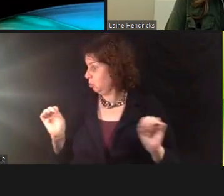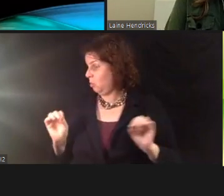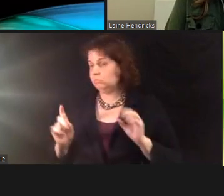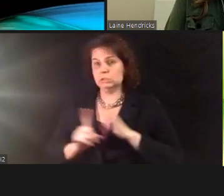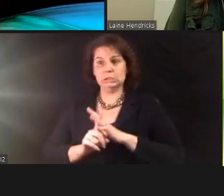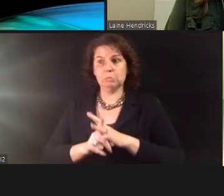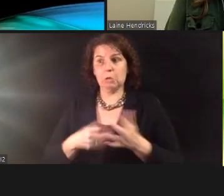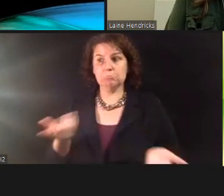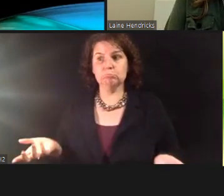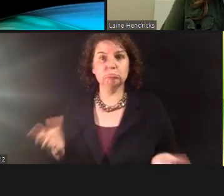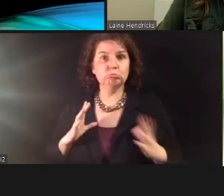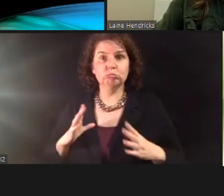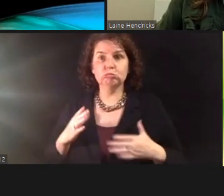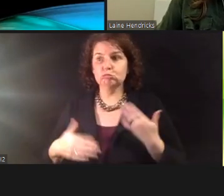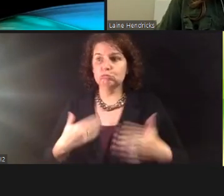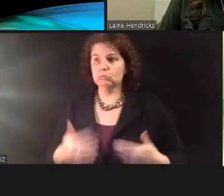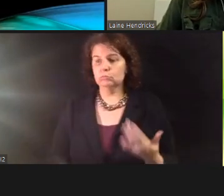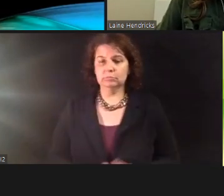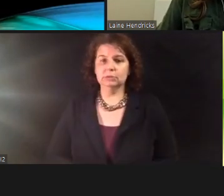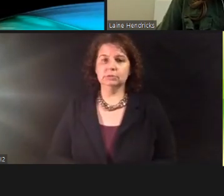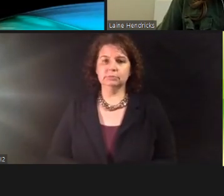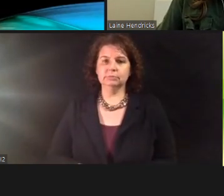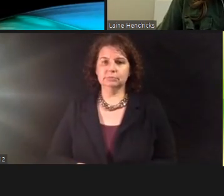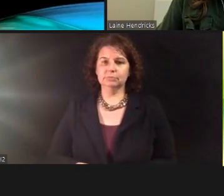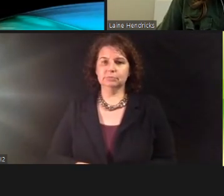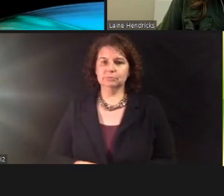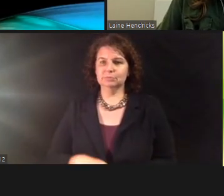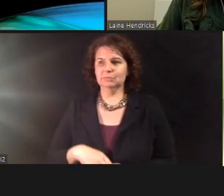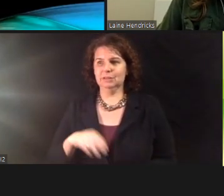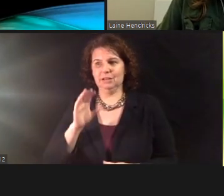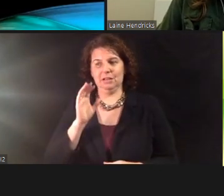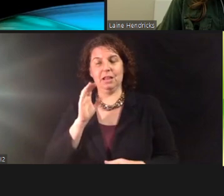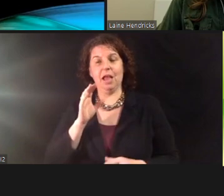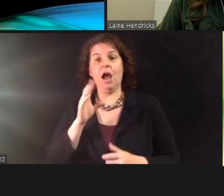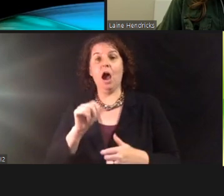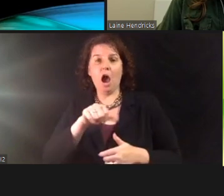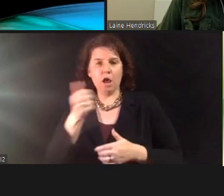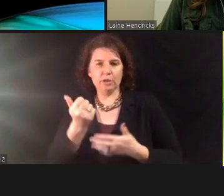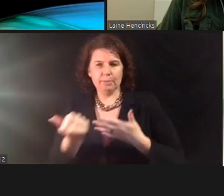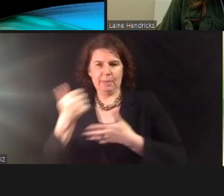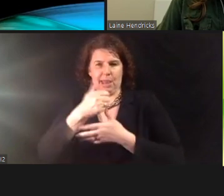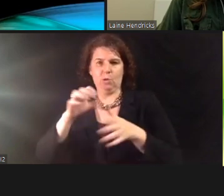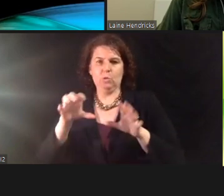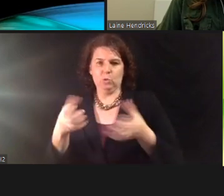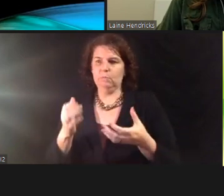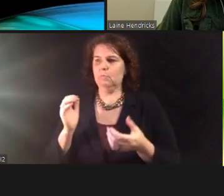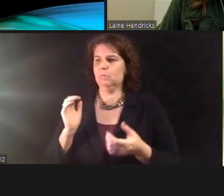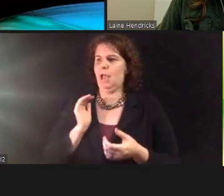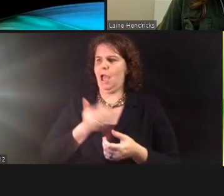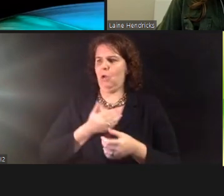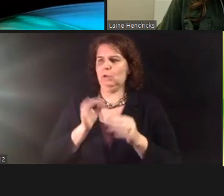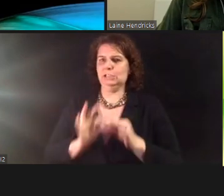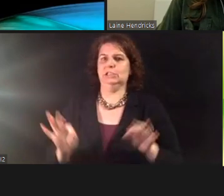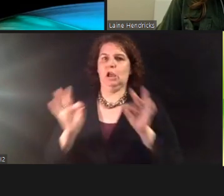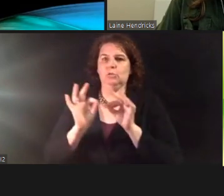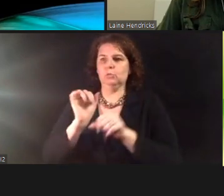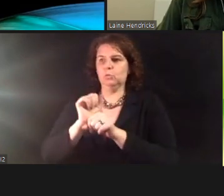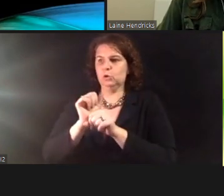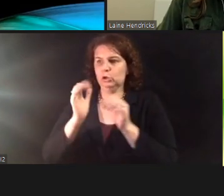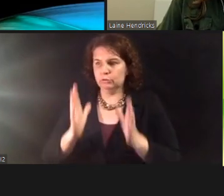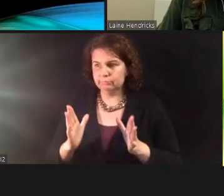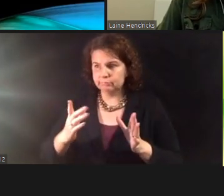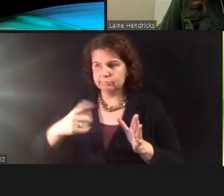Another group we would prioritize is people who are more likely to have a bad outcome, to be more ill if they